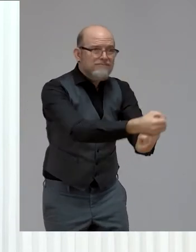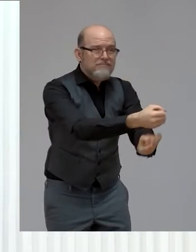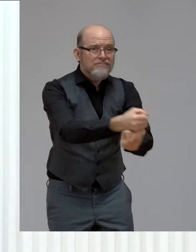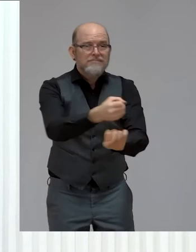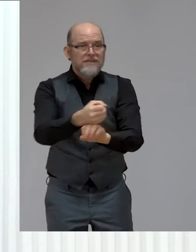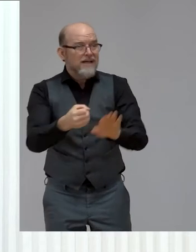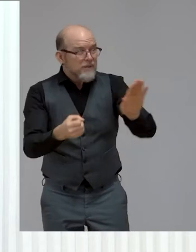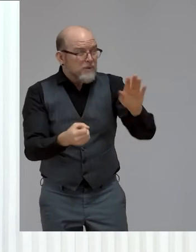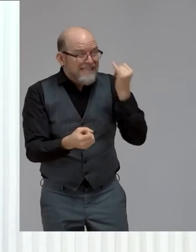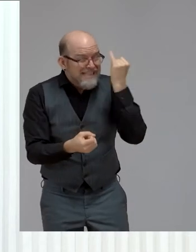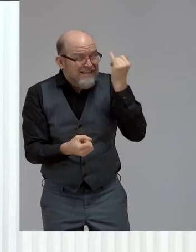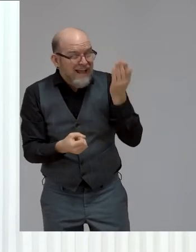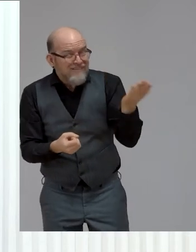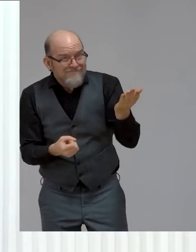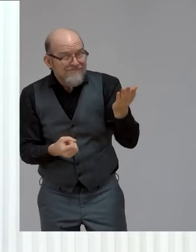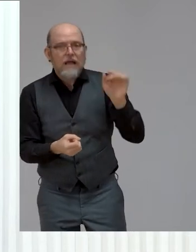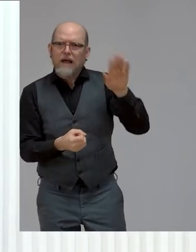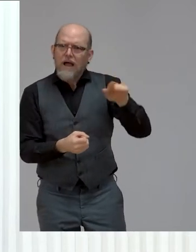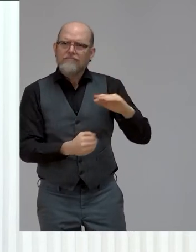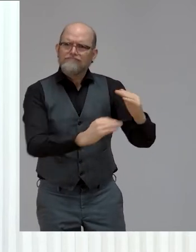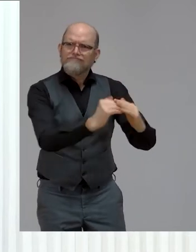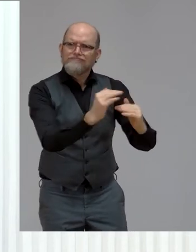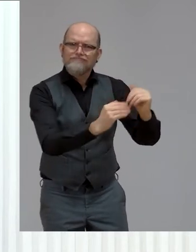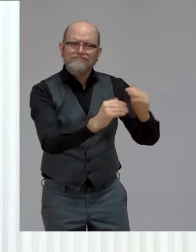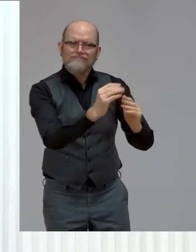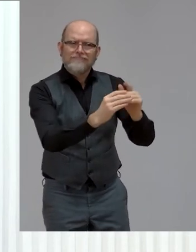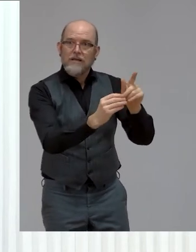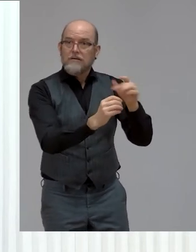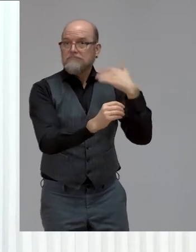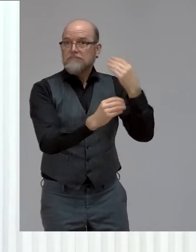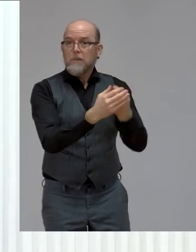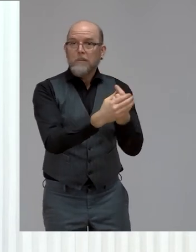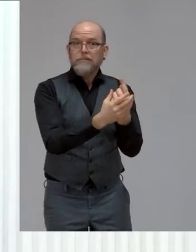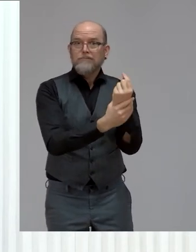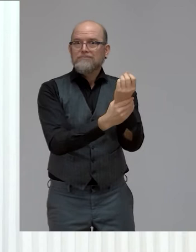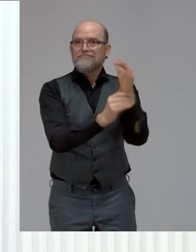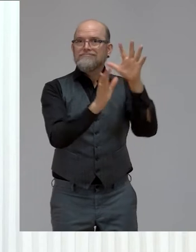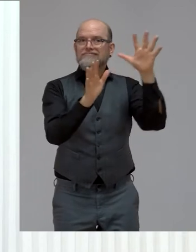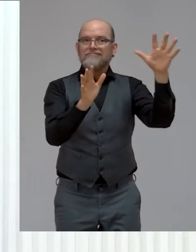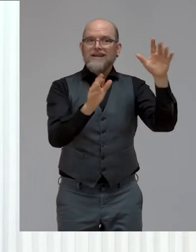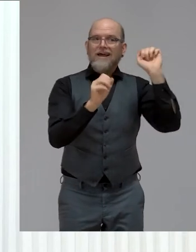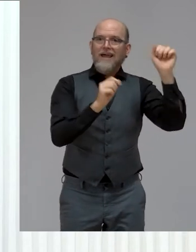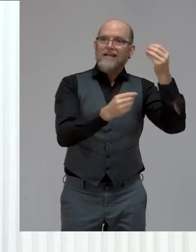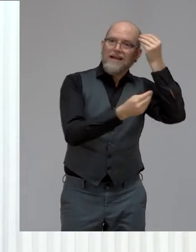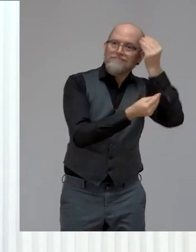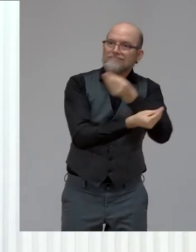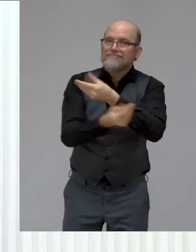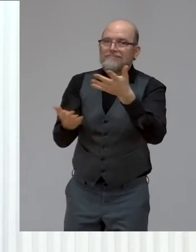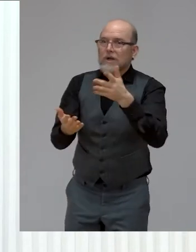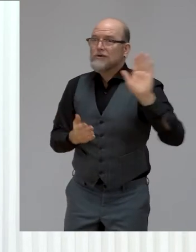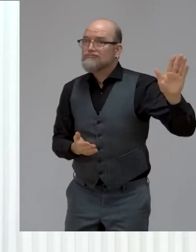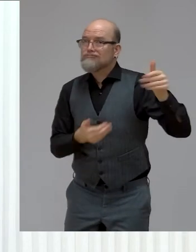to grow, and by helping them get their messages, ideas, and innovations out of the